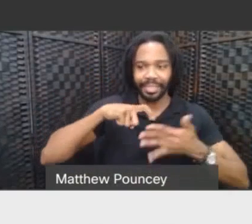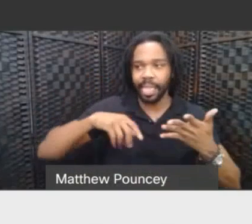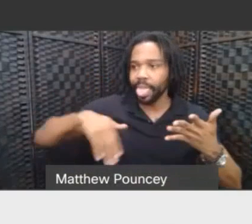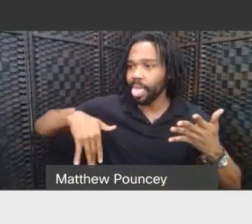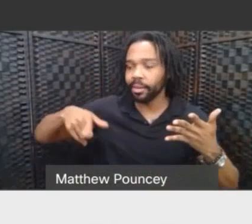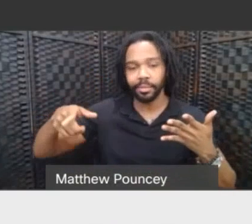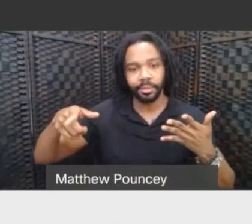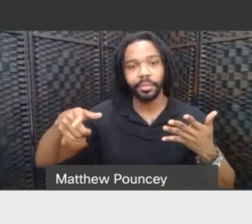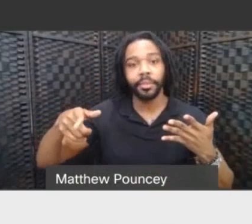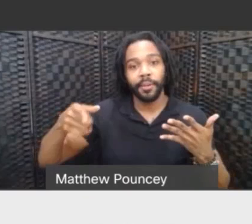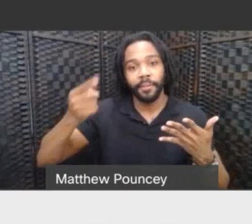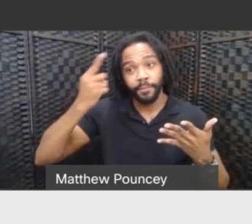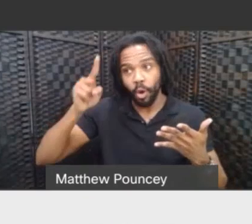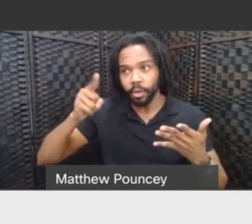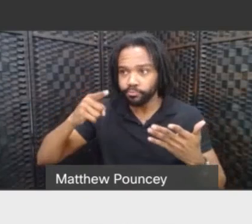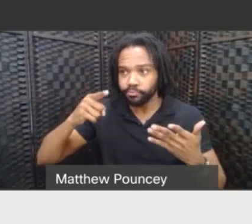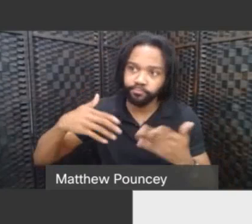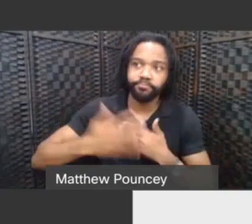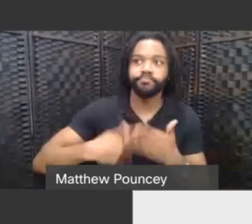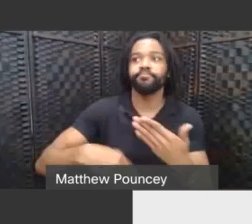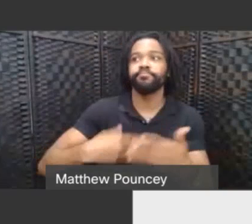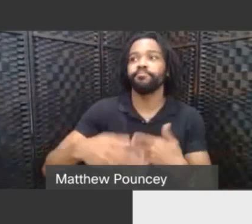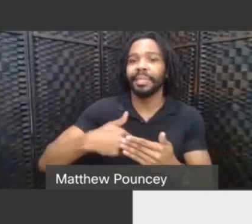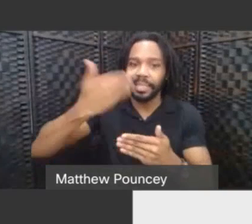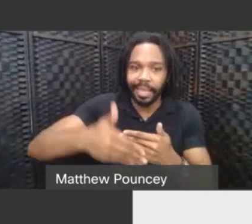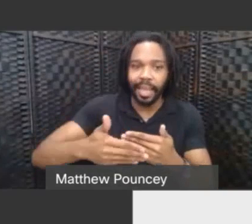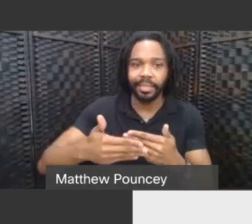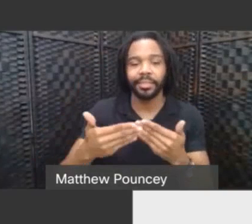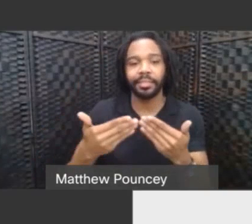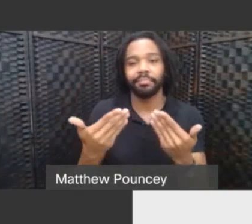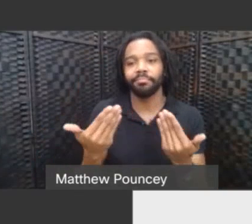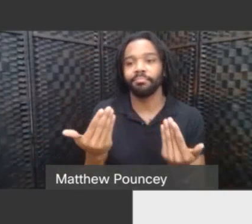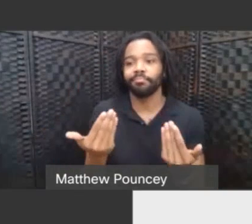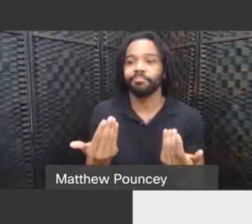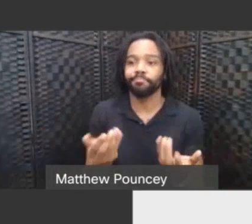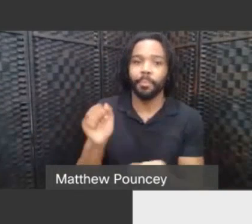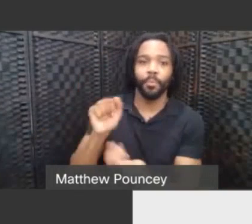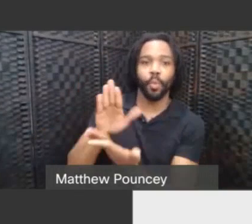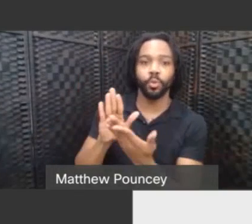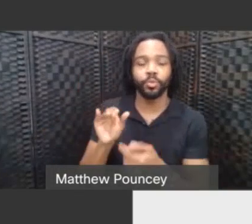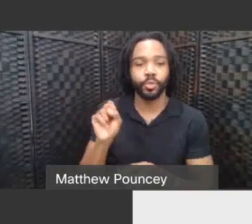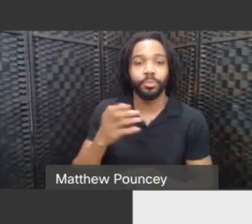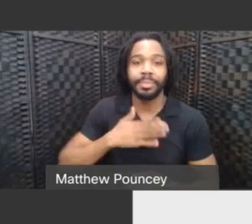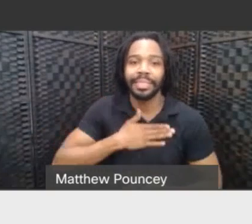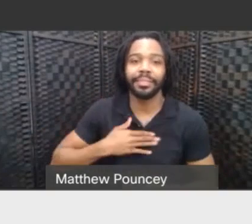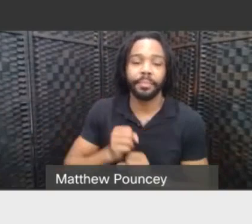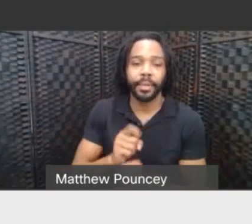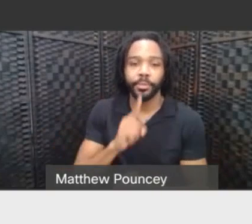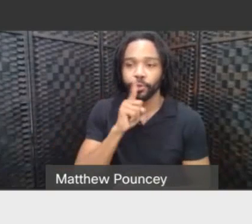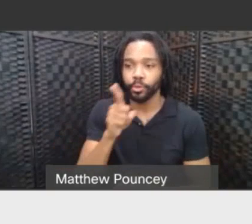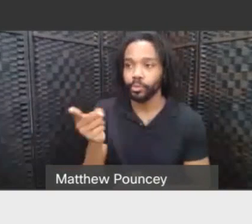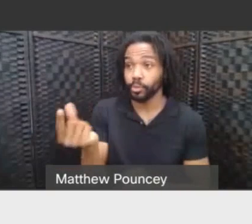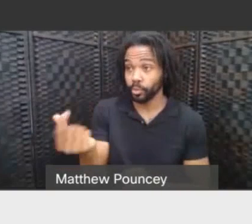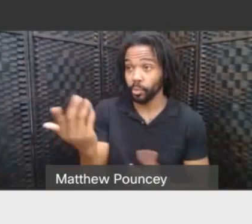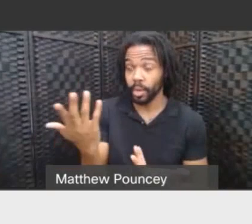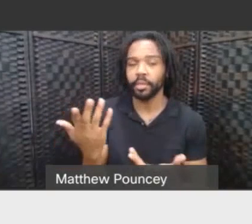necessary to be able to move into that outside conventional capacity. So please make sure that you've